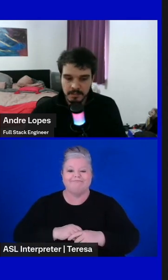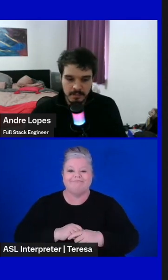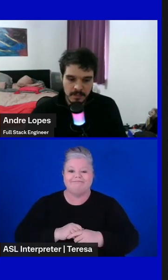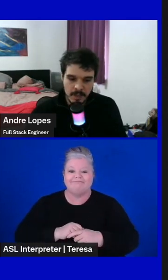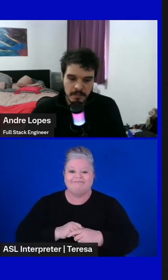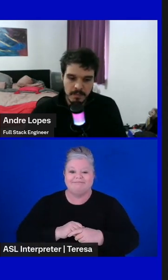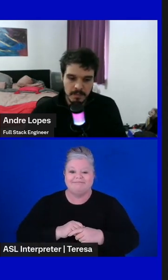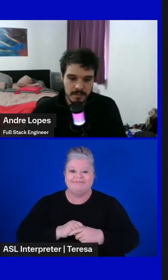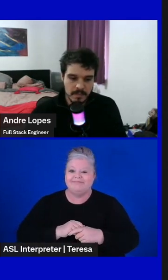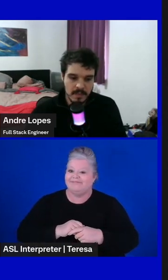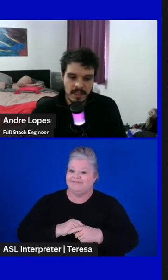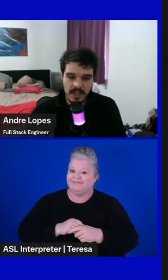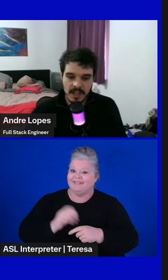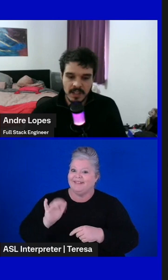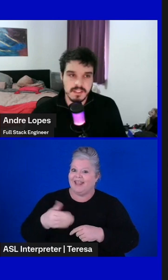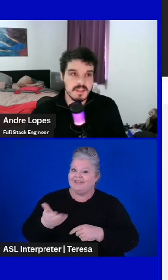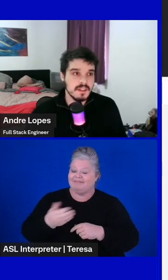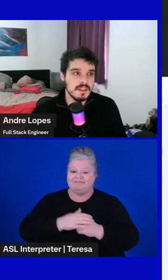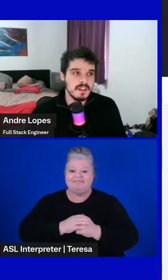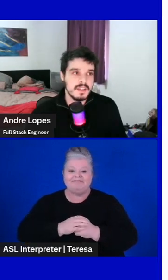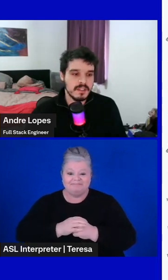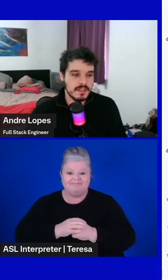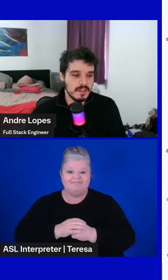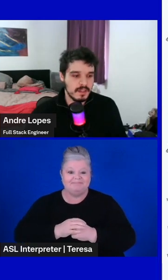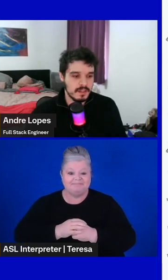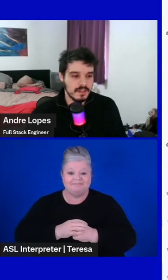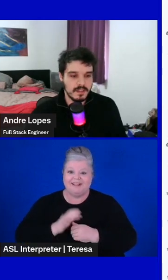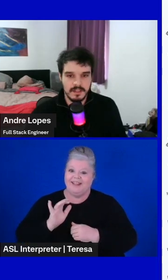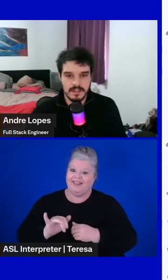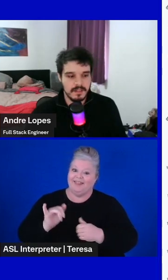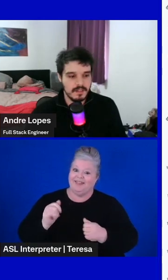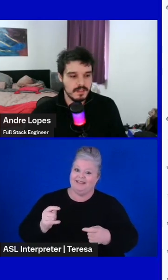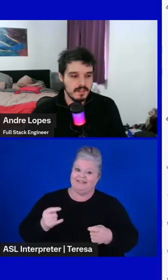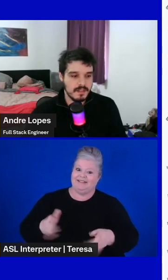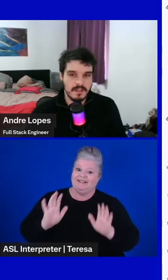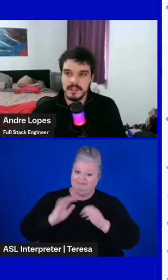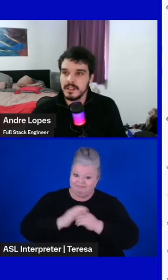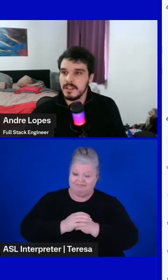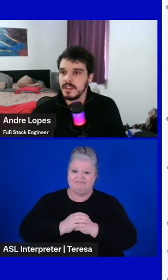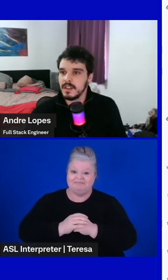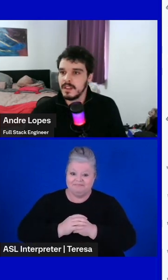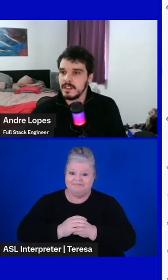And yep, that's it.